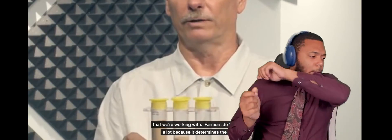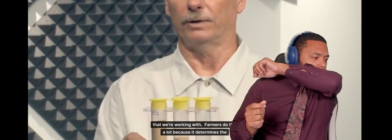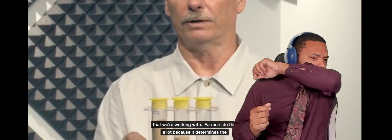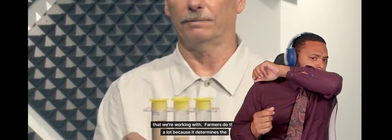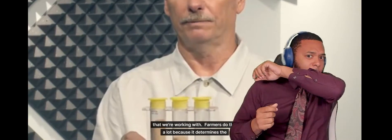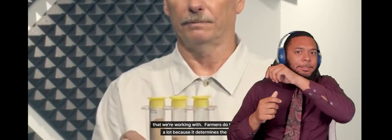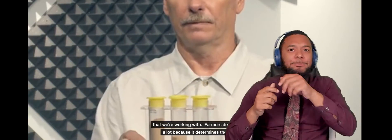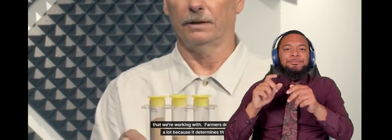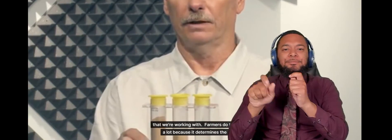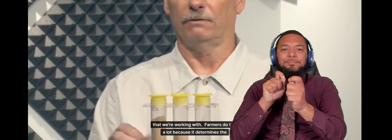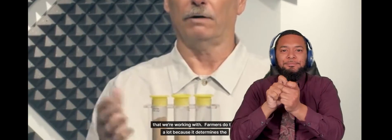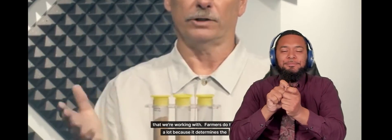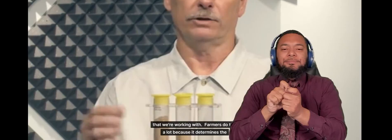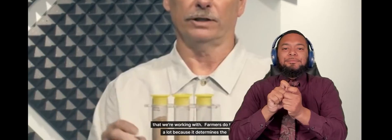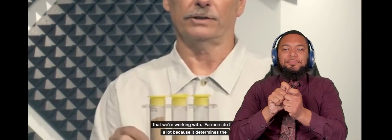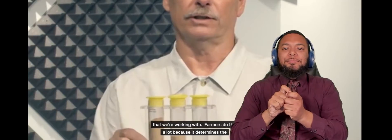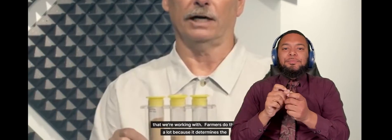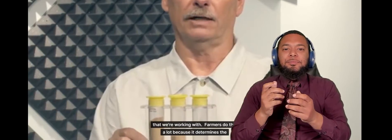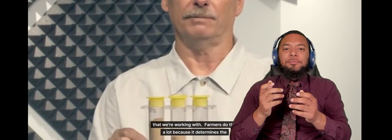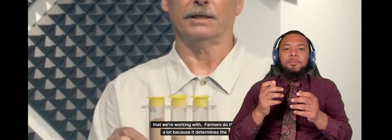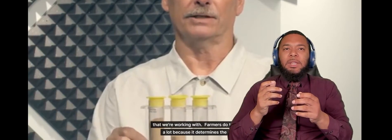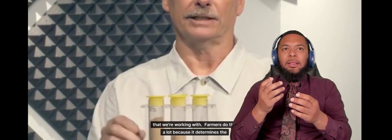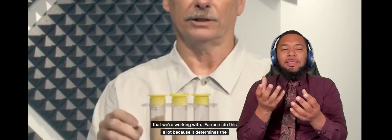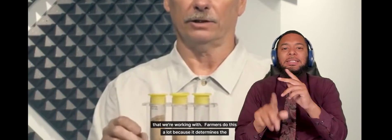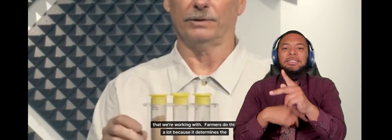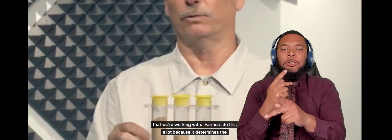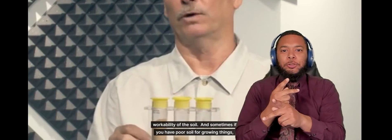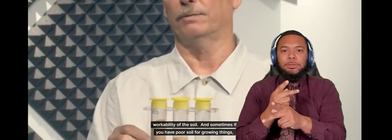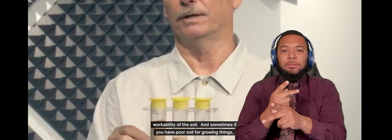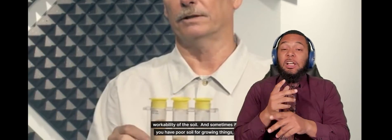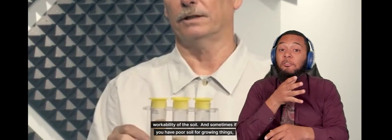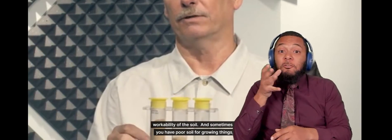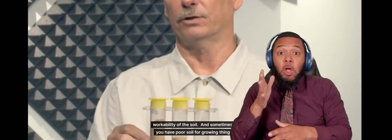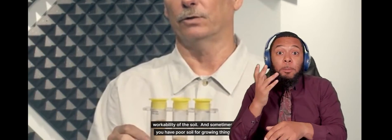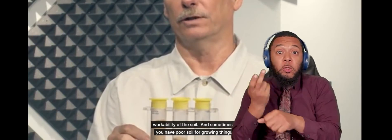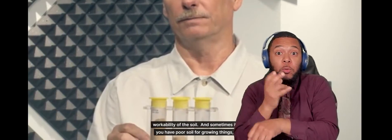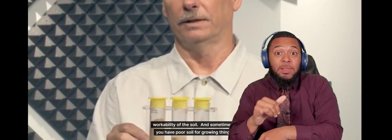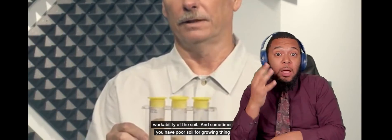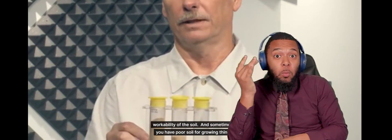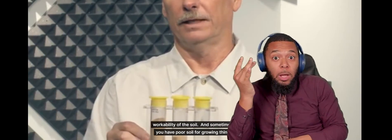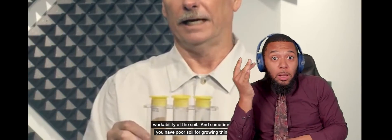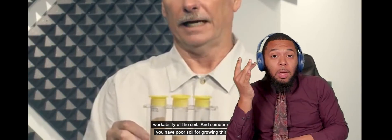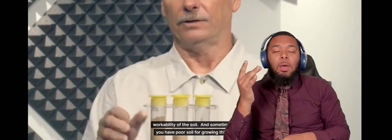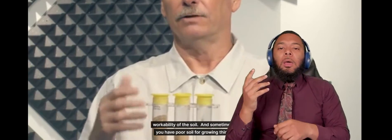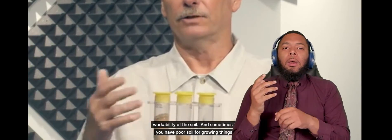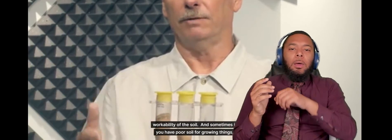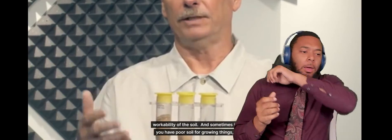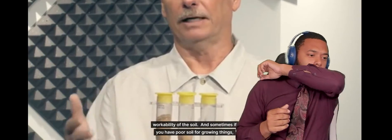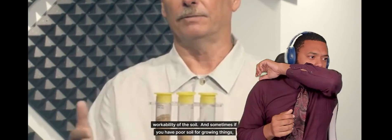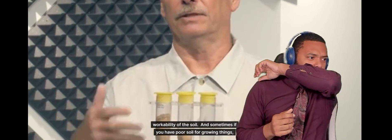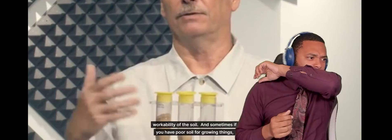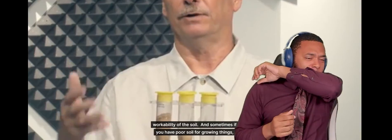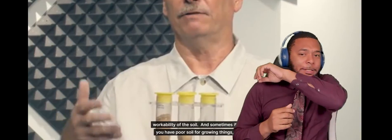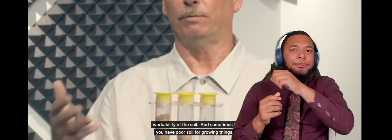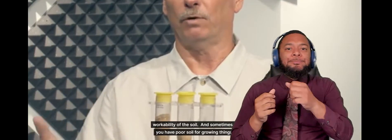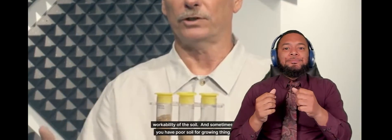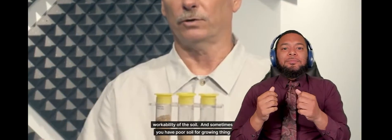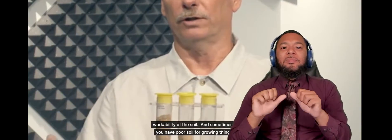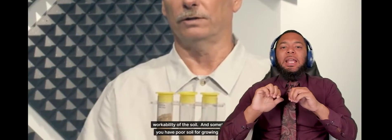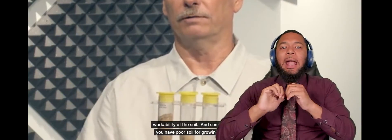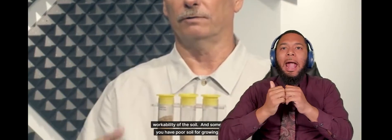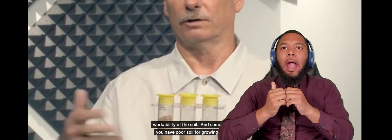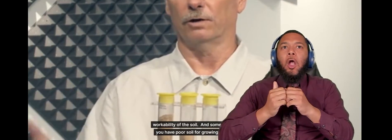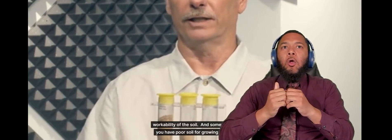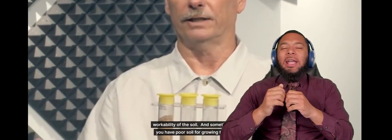that we're working with. Farmers do this a lot because it determines the workability of the soil. And sometimes, if you have